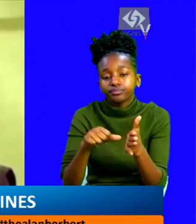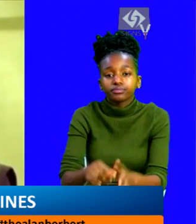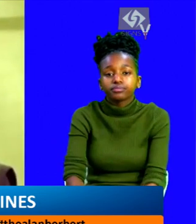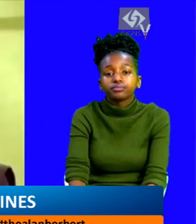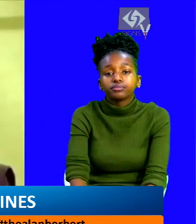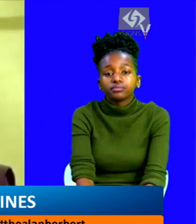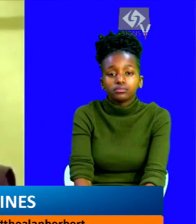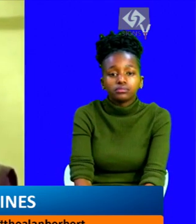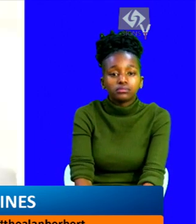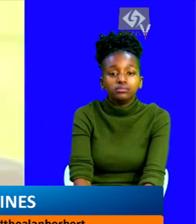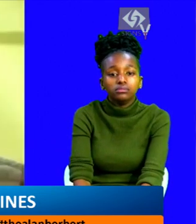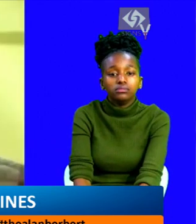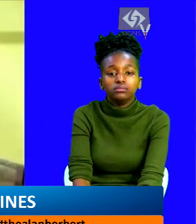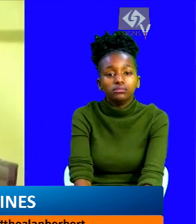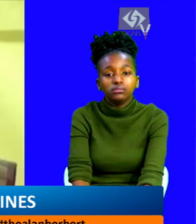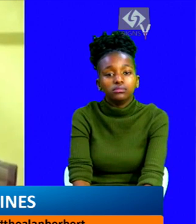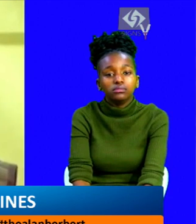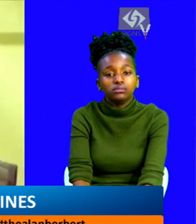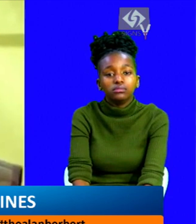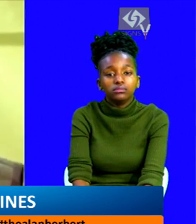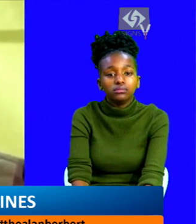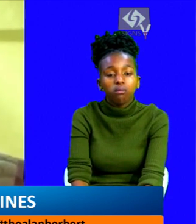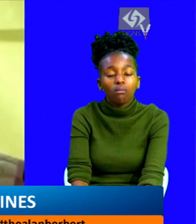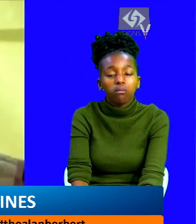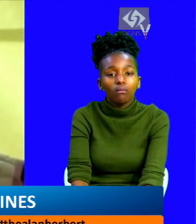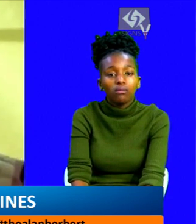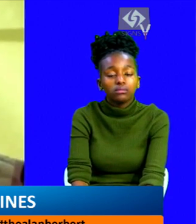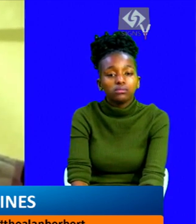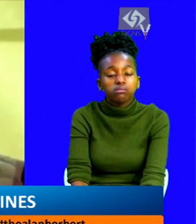economy, to terrorize everybody.